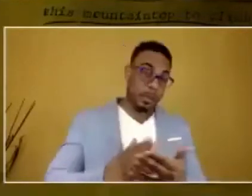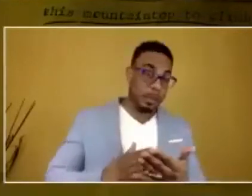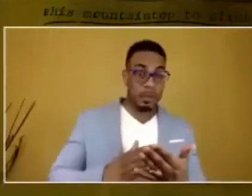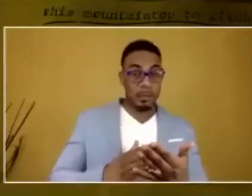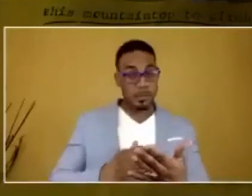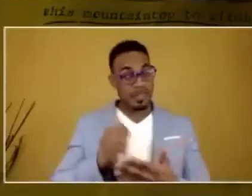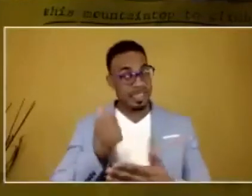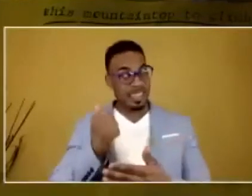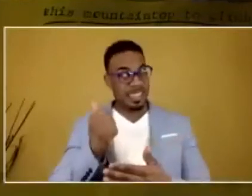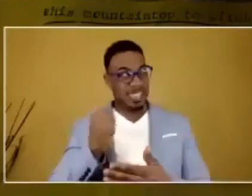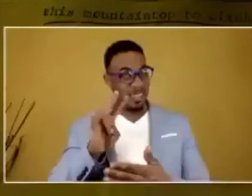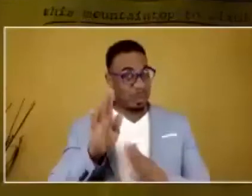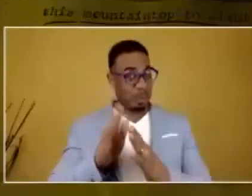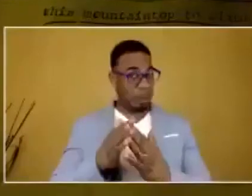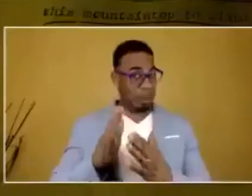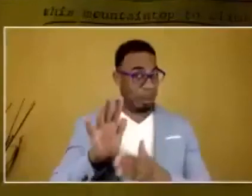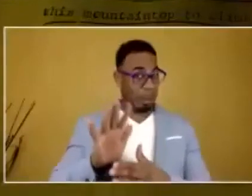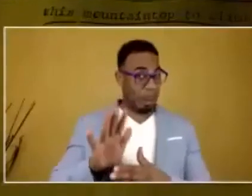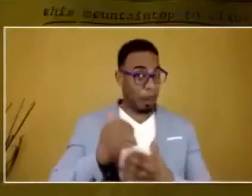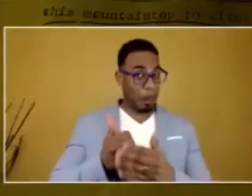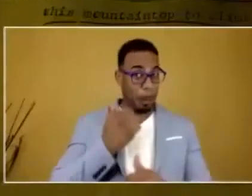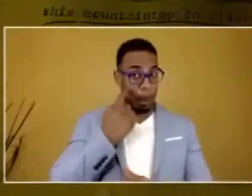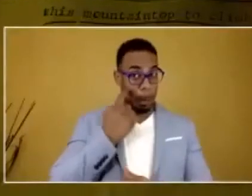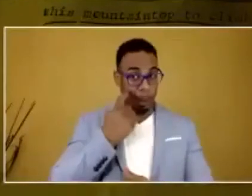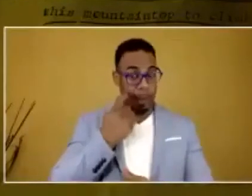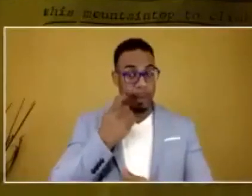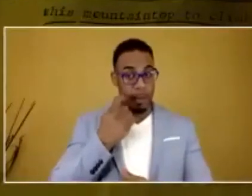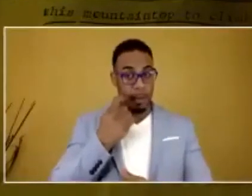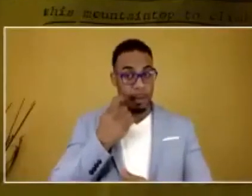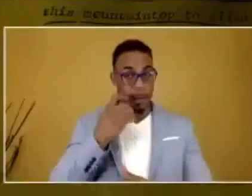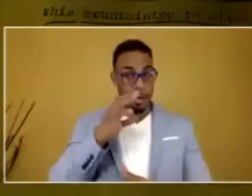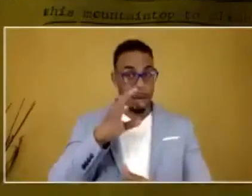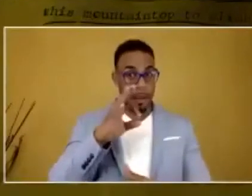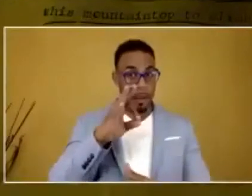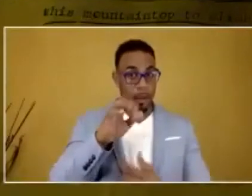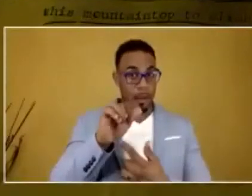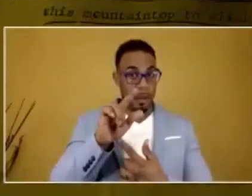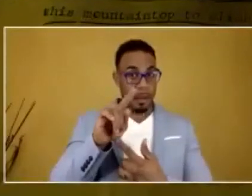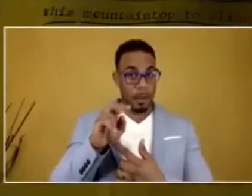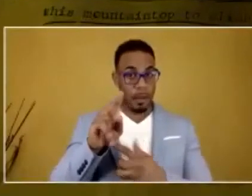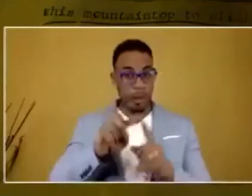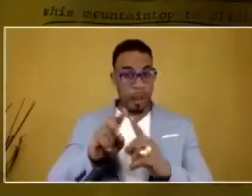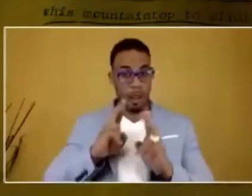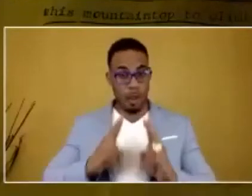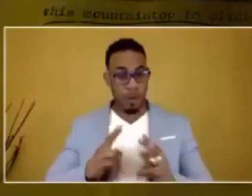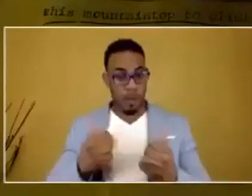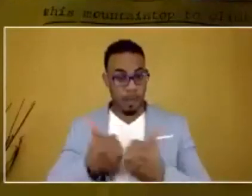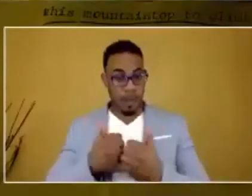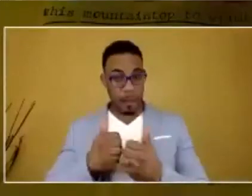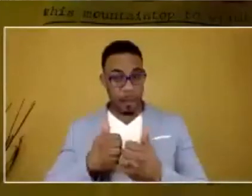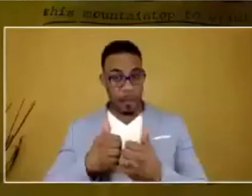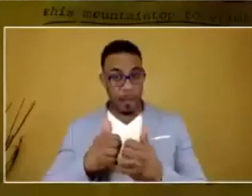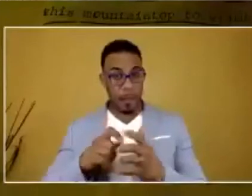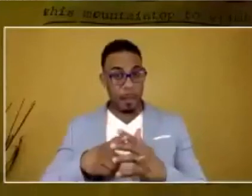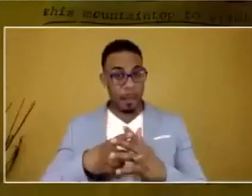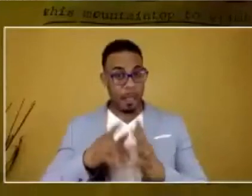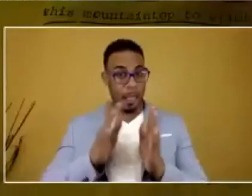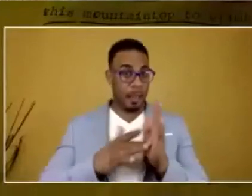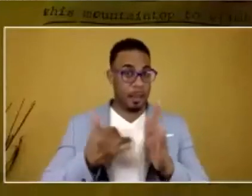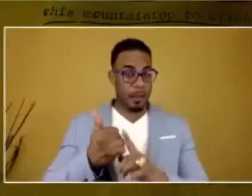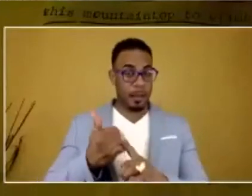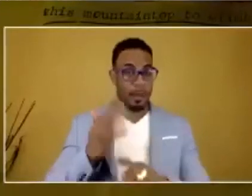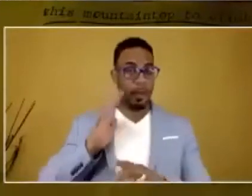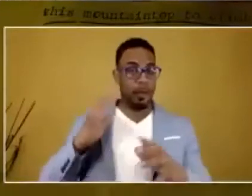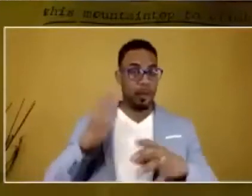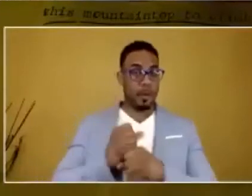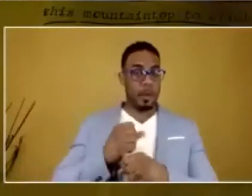17 books or so. Most recently, Falter, Has the Human Game Begun to Play Itself Out? He is past recipient of the